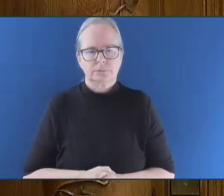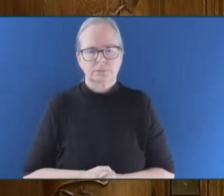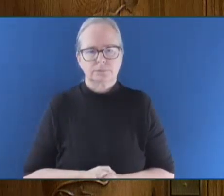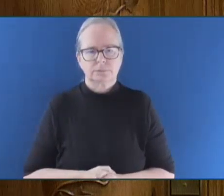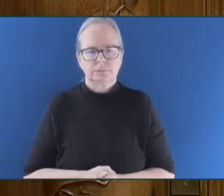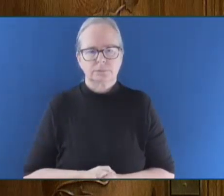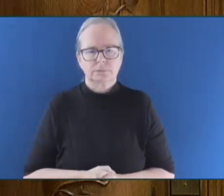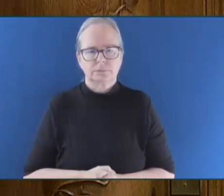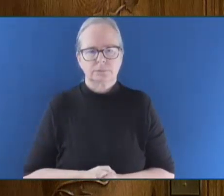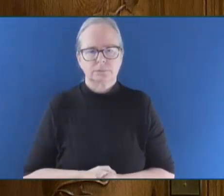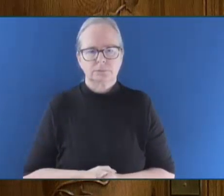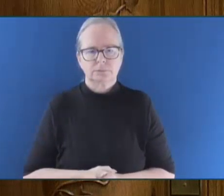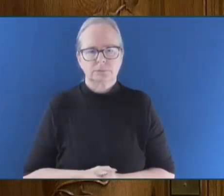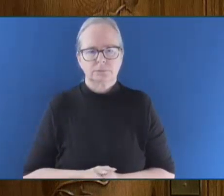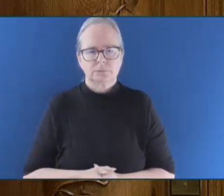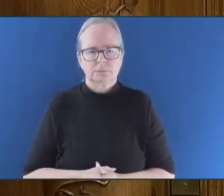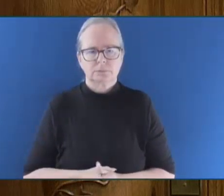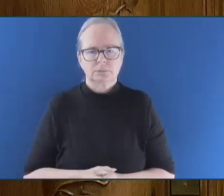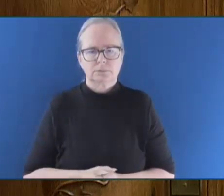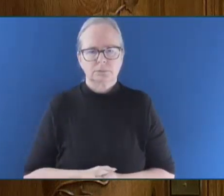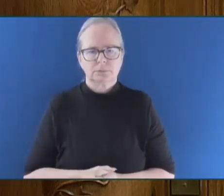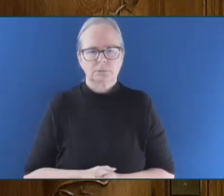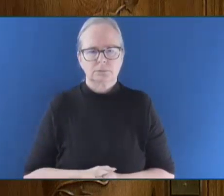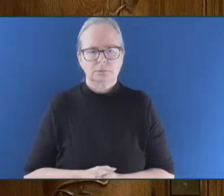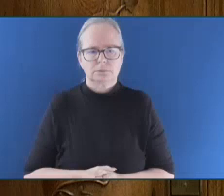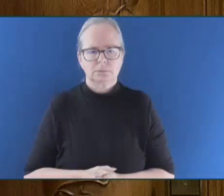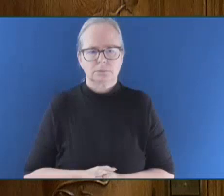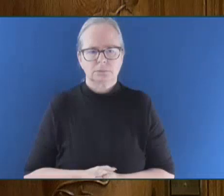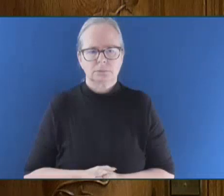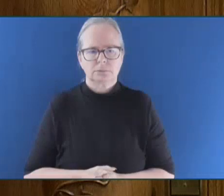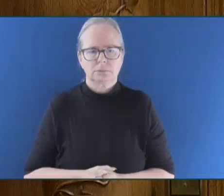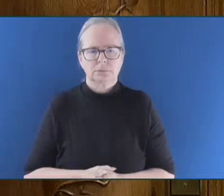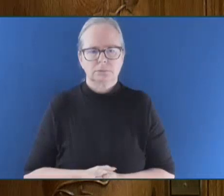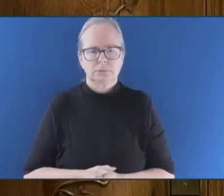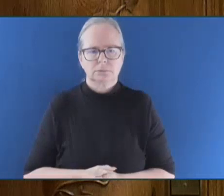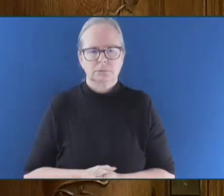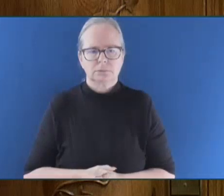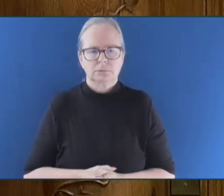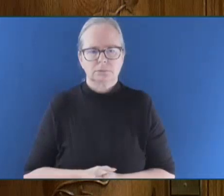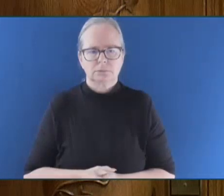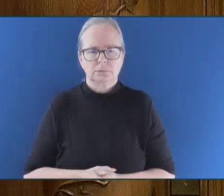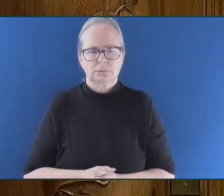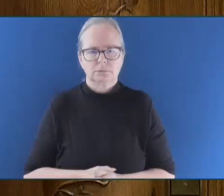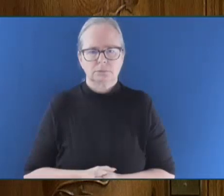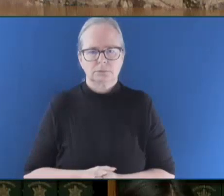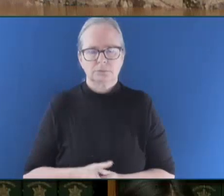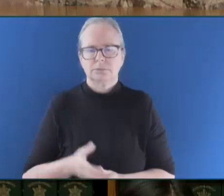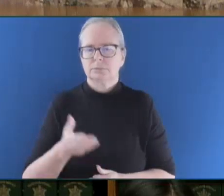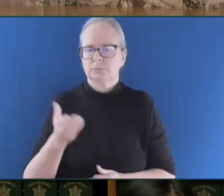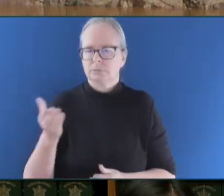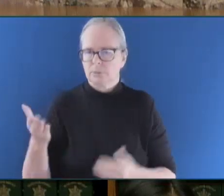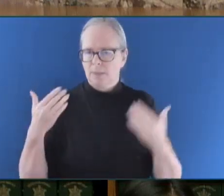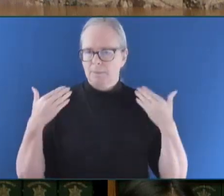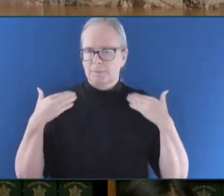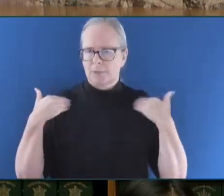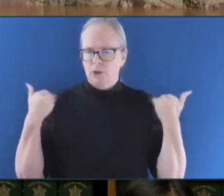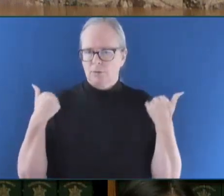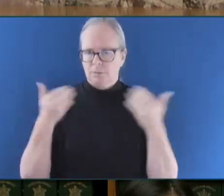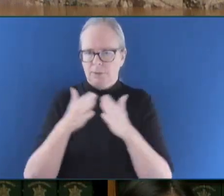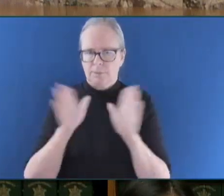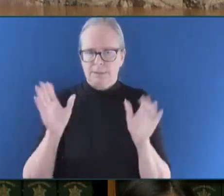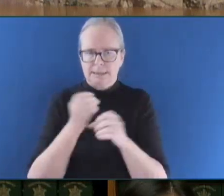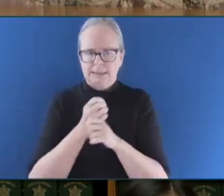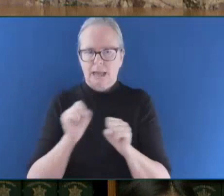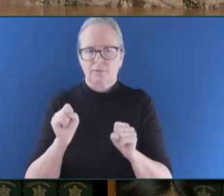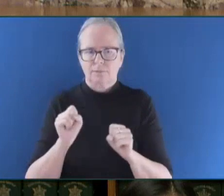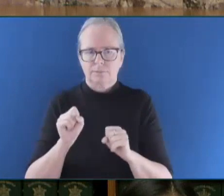Minister, you want to sit down and answer? Are you okay? Minister of Public Safety and Solicitor General. Thank you, Honourable Speaker, and I